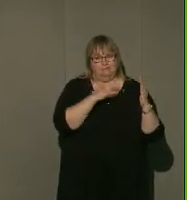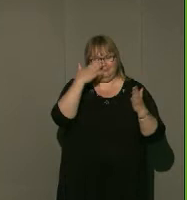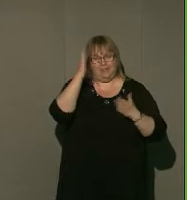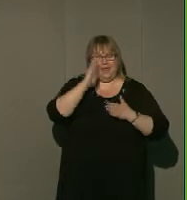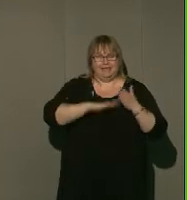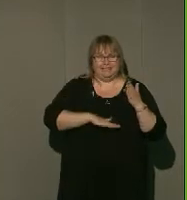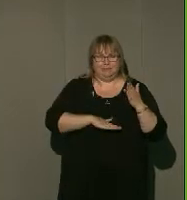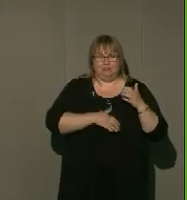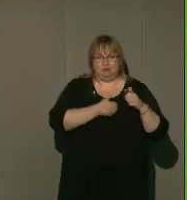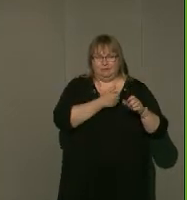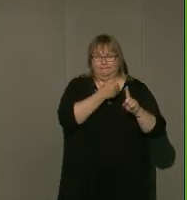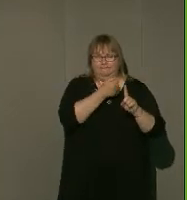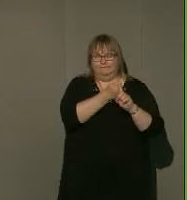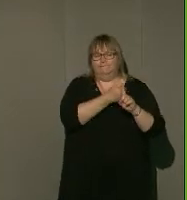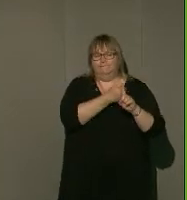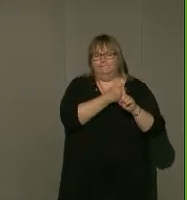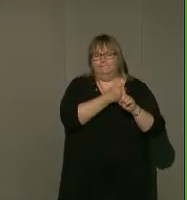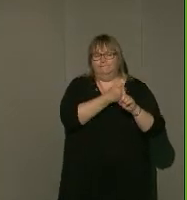SWP, and